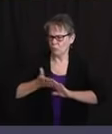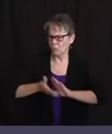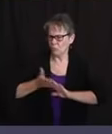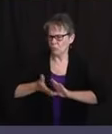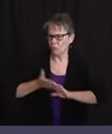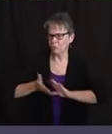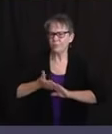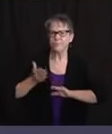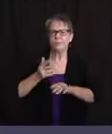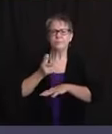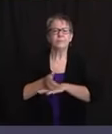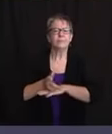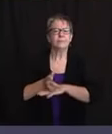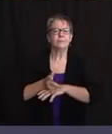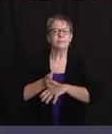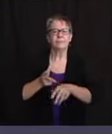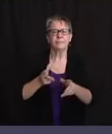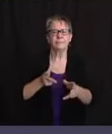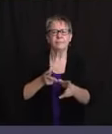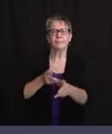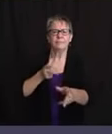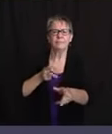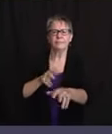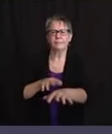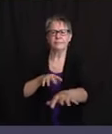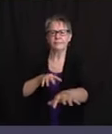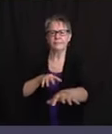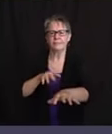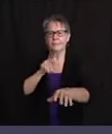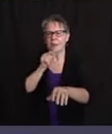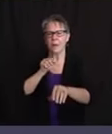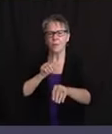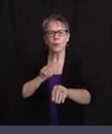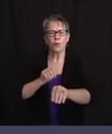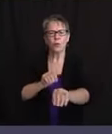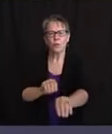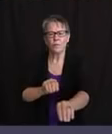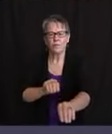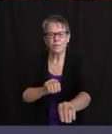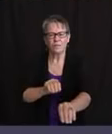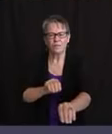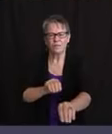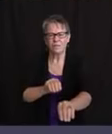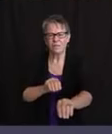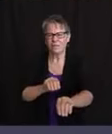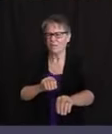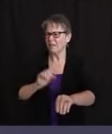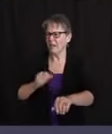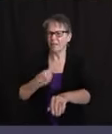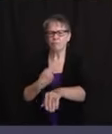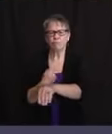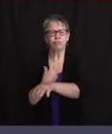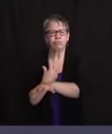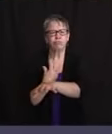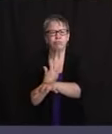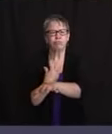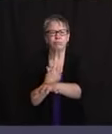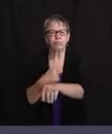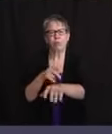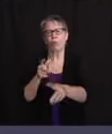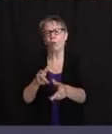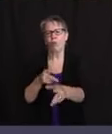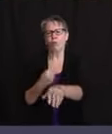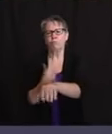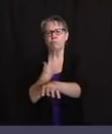of that idling and congestion. And secondly, the Turnpike Authority, and this is not by accident, they're going to put a lot